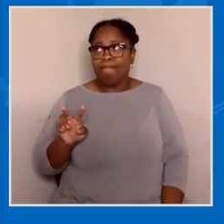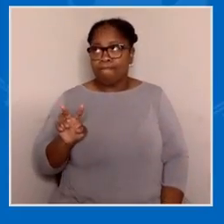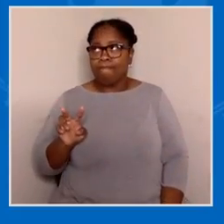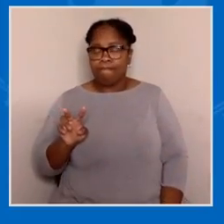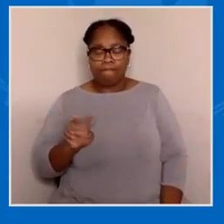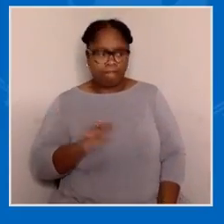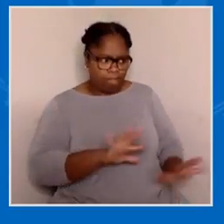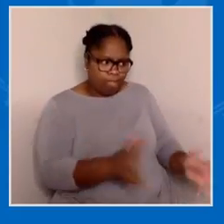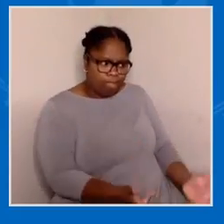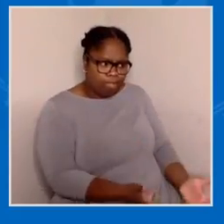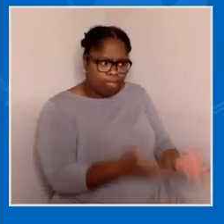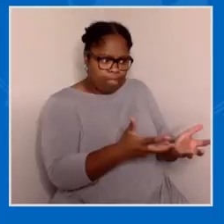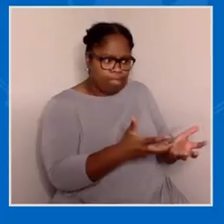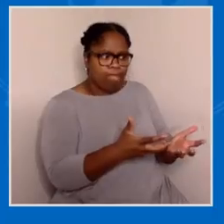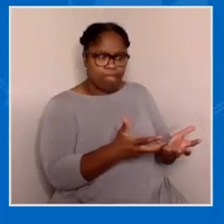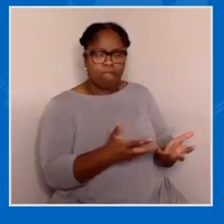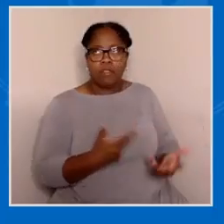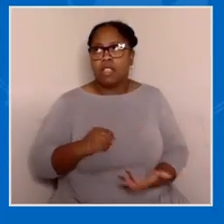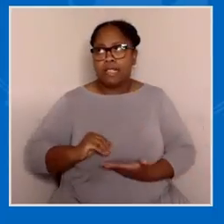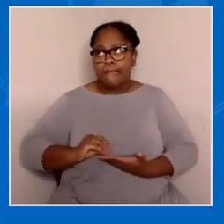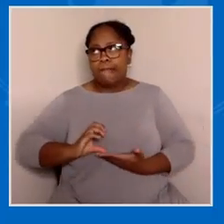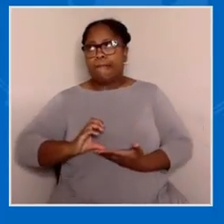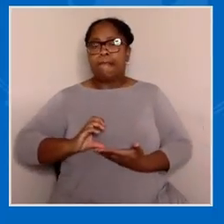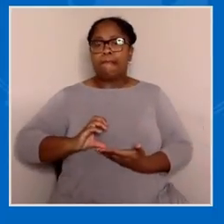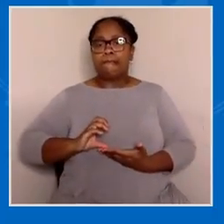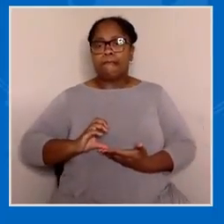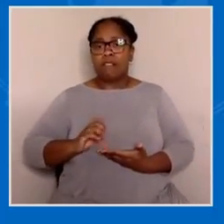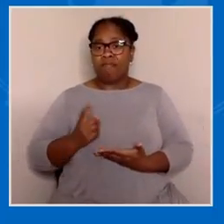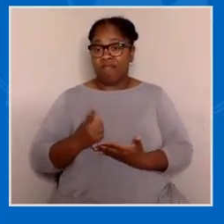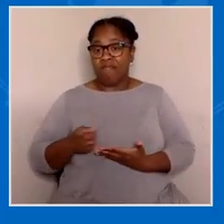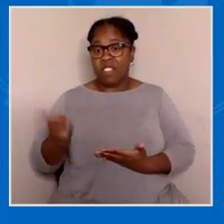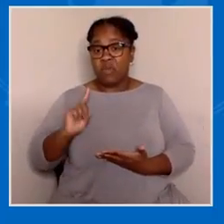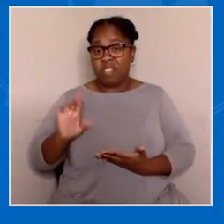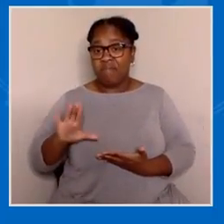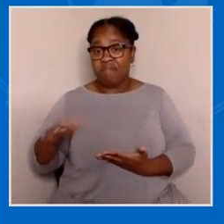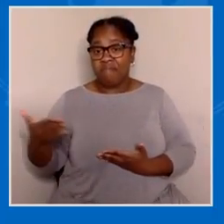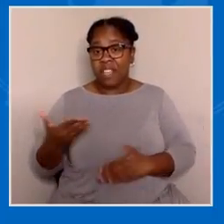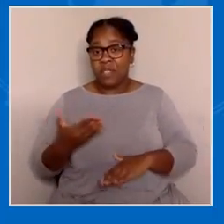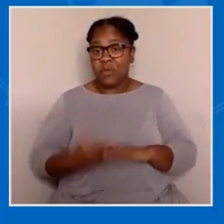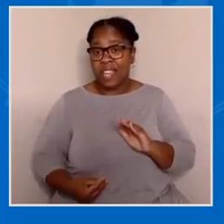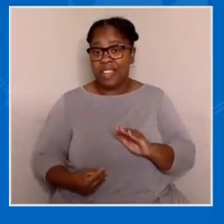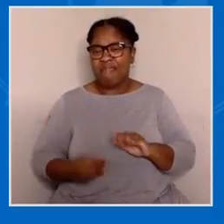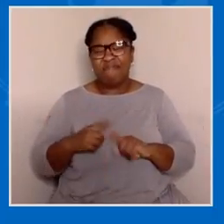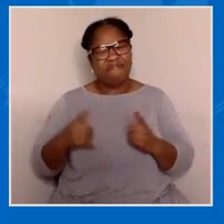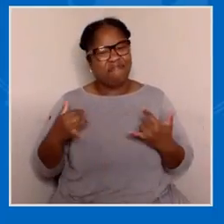up. He passed away last week, but I know he's here with us